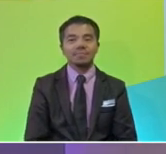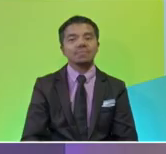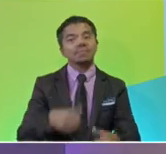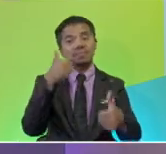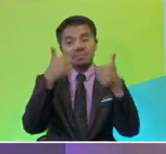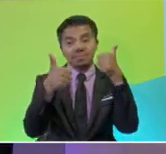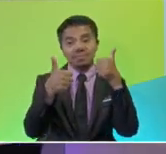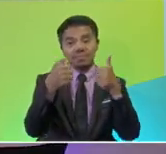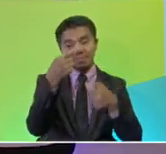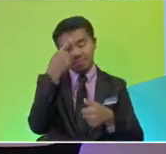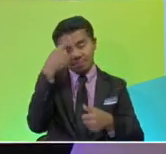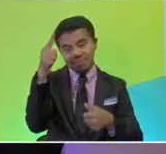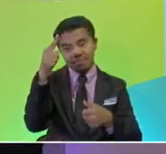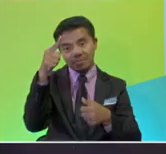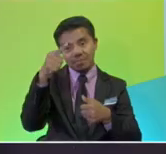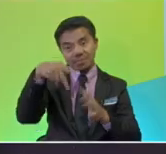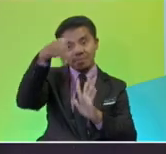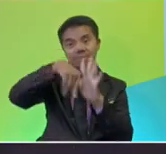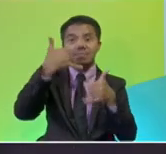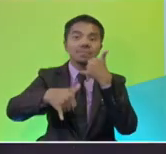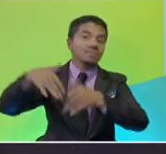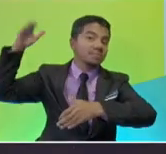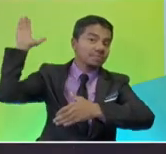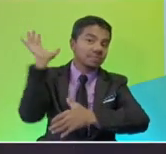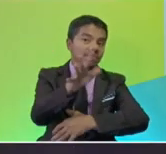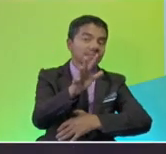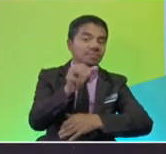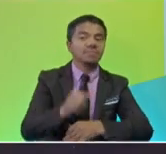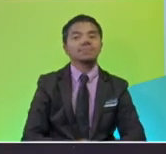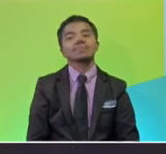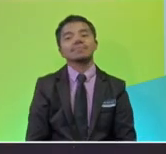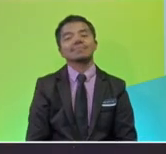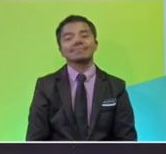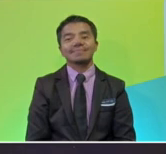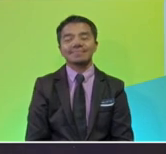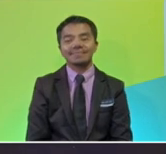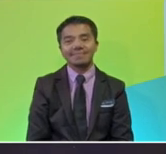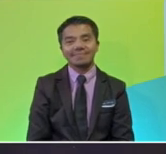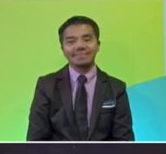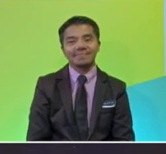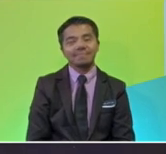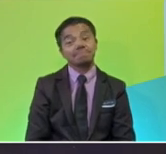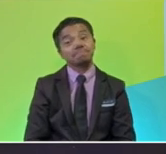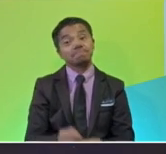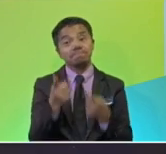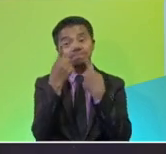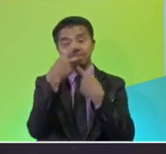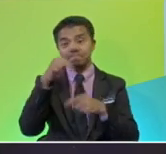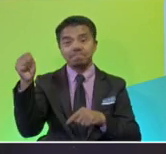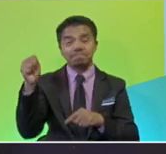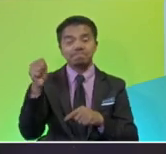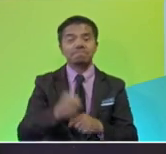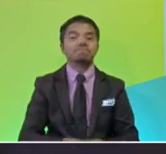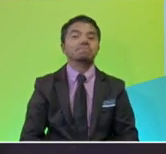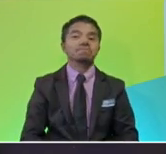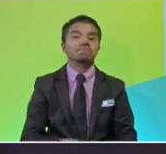a good representative for mpira wa mikono. All right. So do we have another question, sir? Not for this one. Oh, so this is the final question. Yeah, this is the final question. All right. Good job, everybody. Thank you so